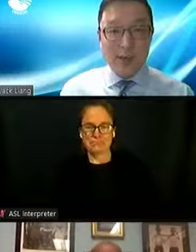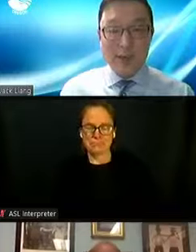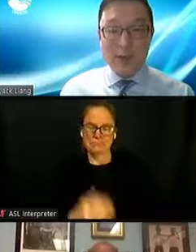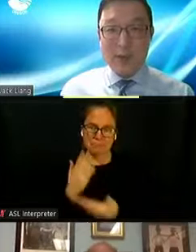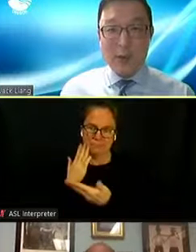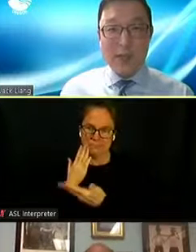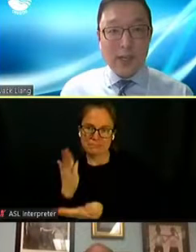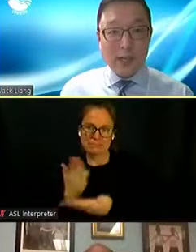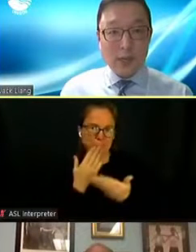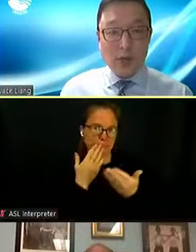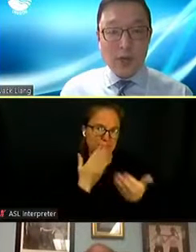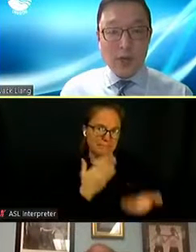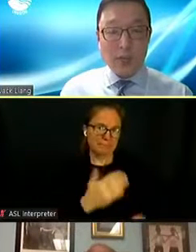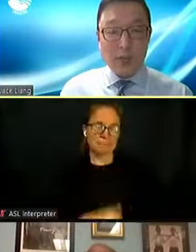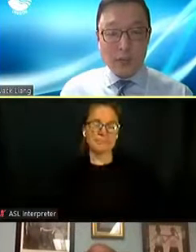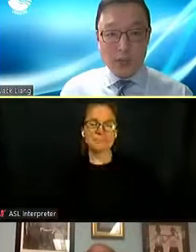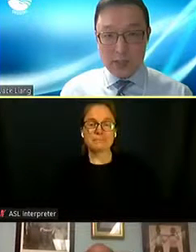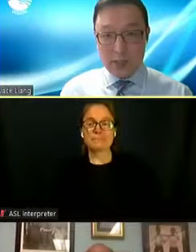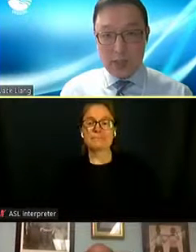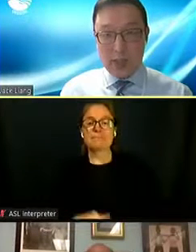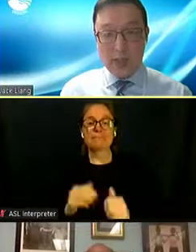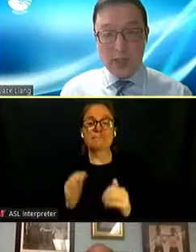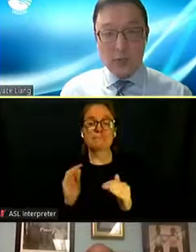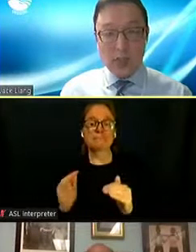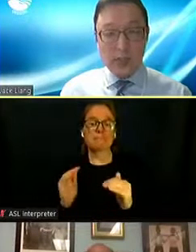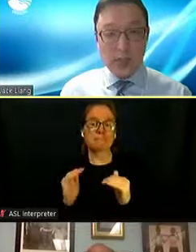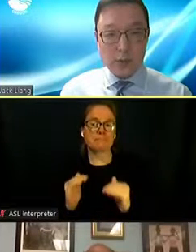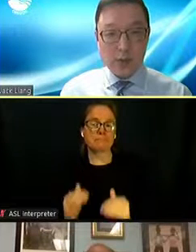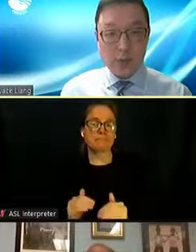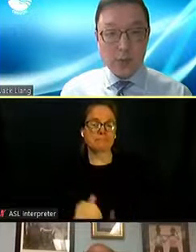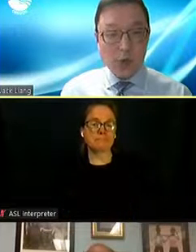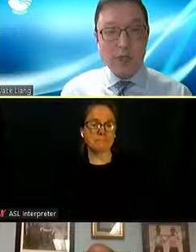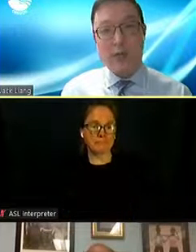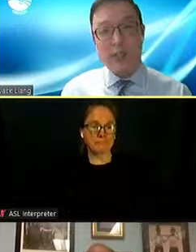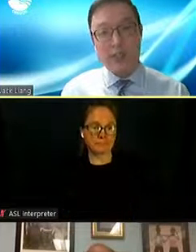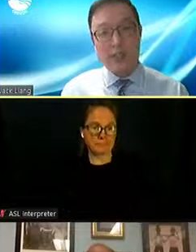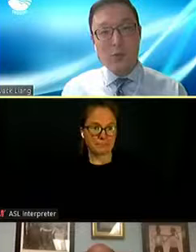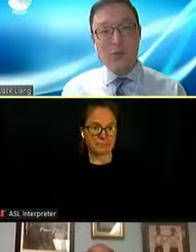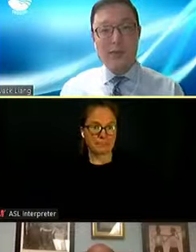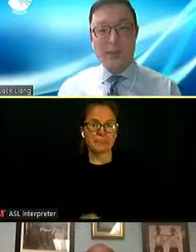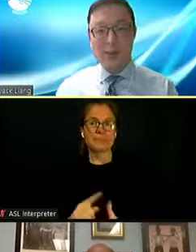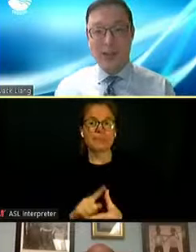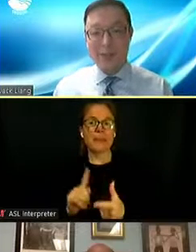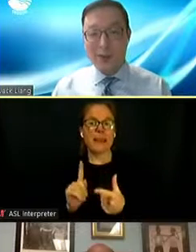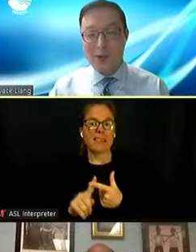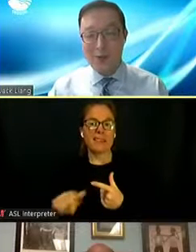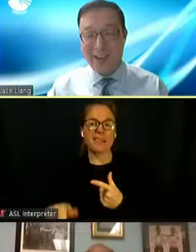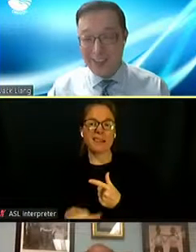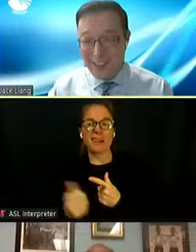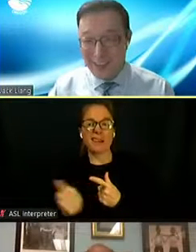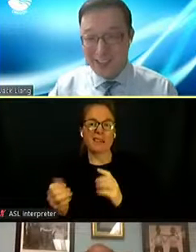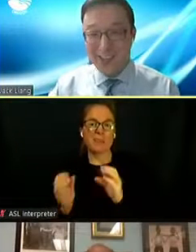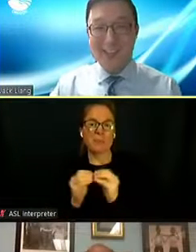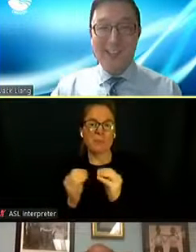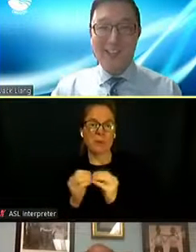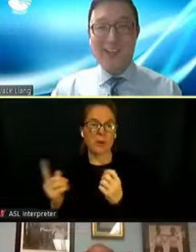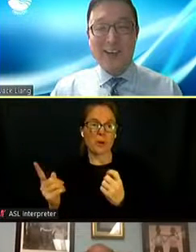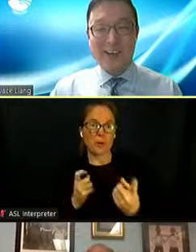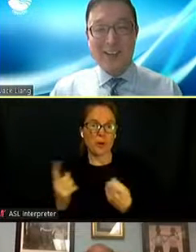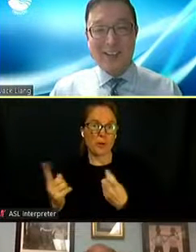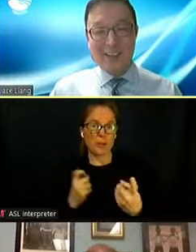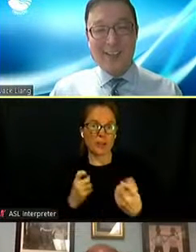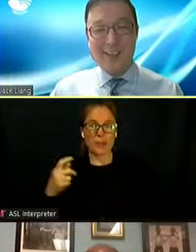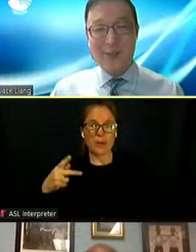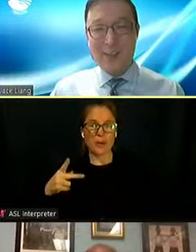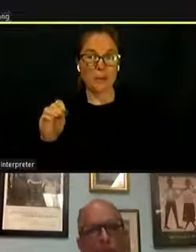you. All right, with that, we'll move on to the next slide, and then we'll get started with some polling questions. Hopefully that you have all been paying attention to